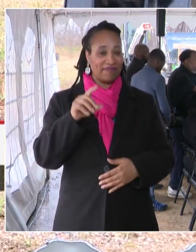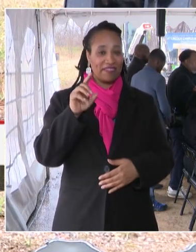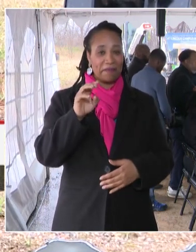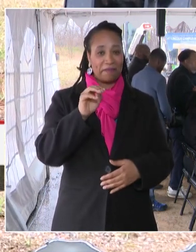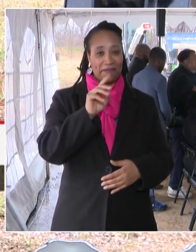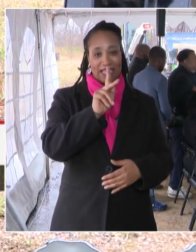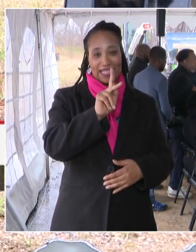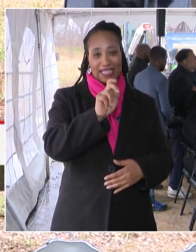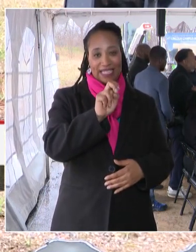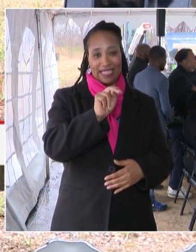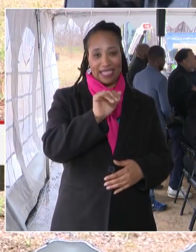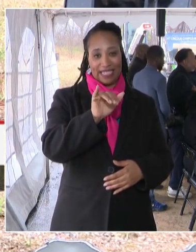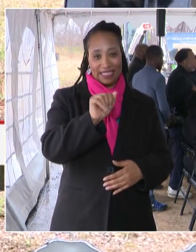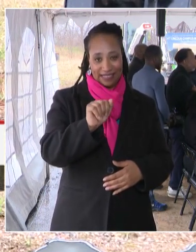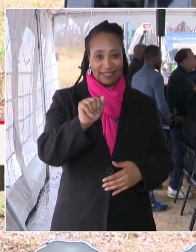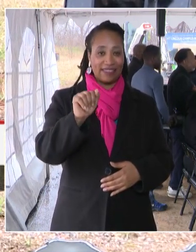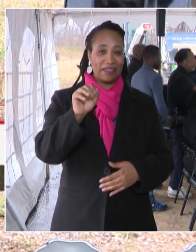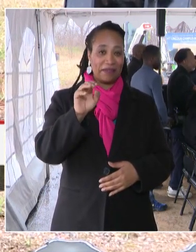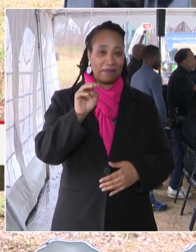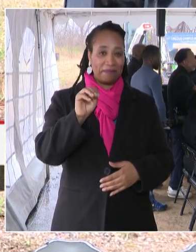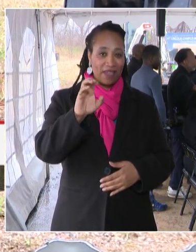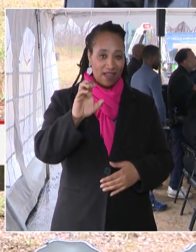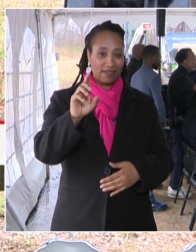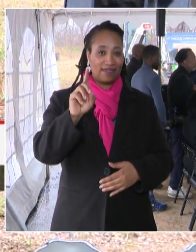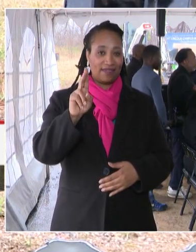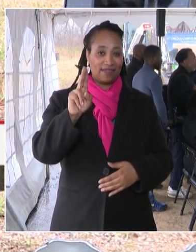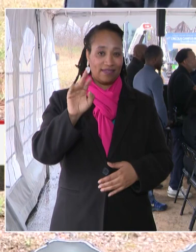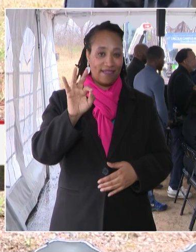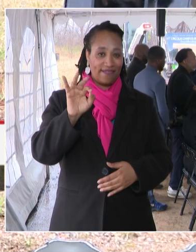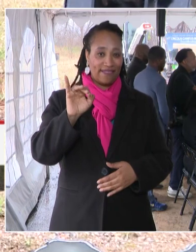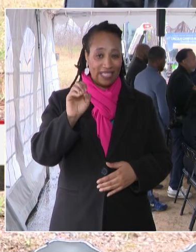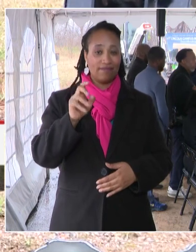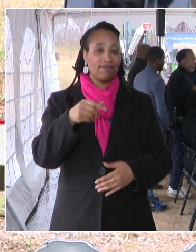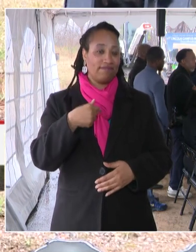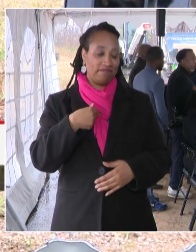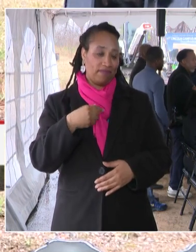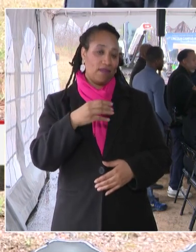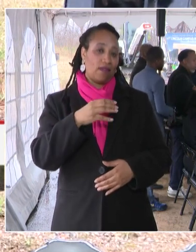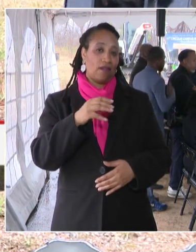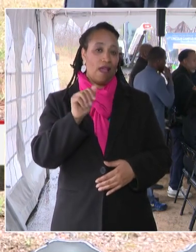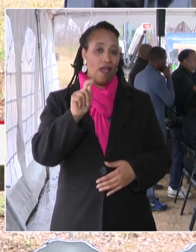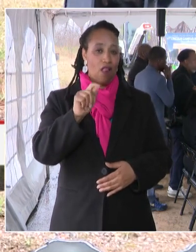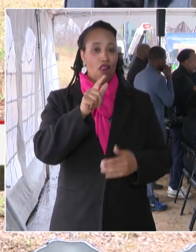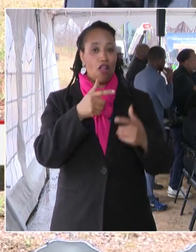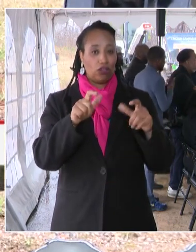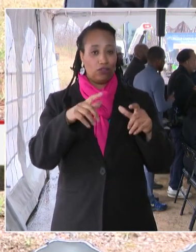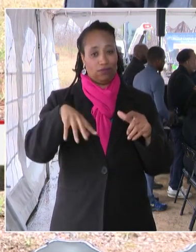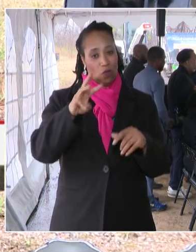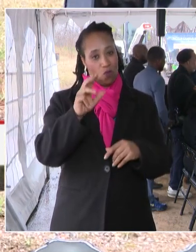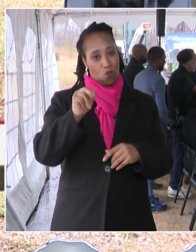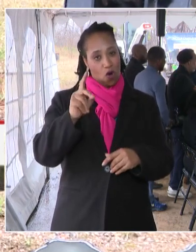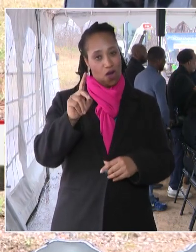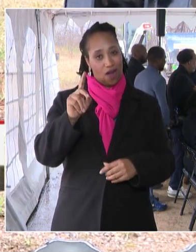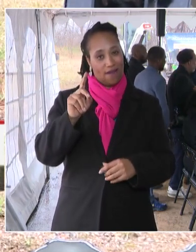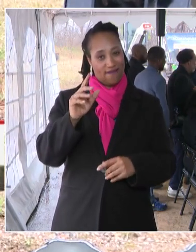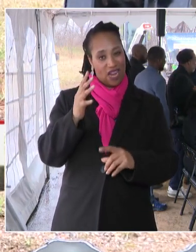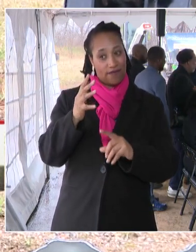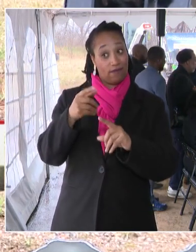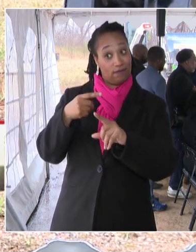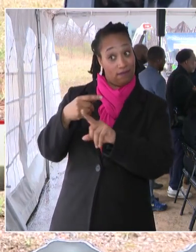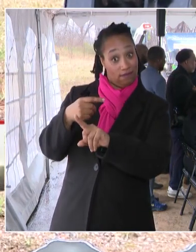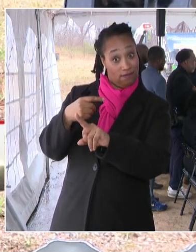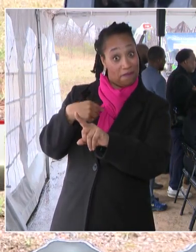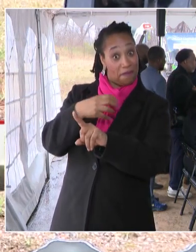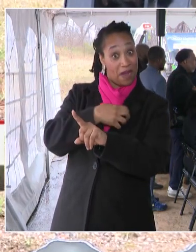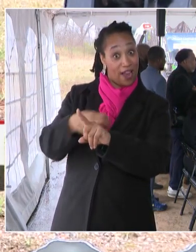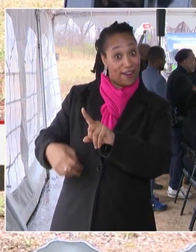invitation to speak with the moms of Fort Lincoln, I got one of those invitations too. Mayor, I'm almost certain there was some grilling going